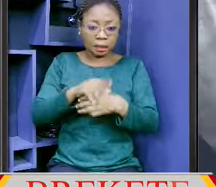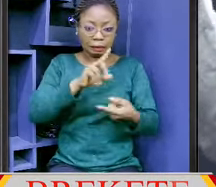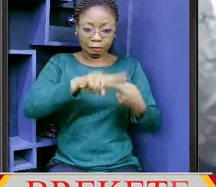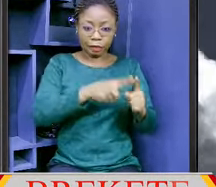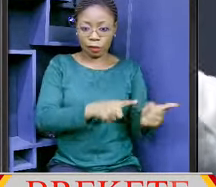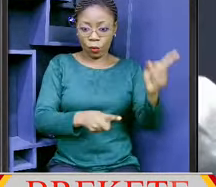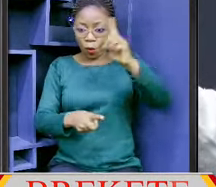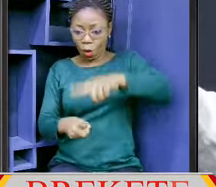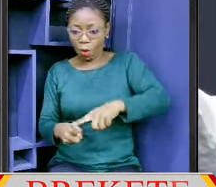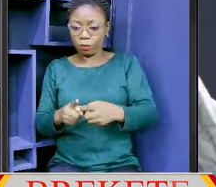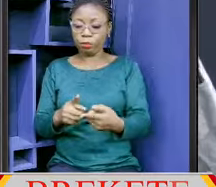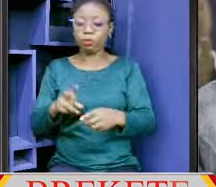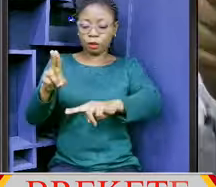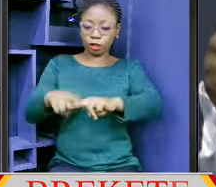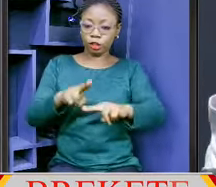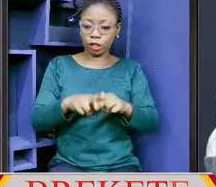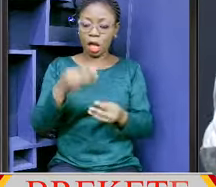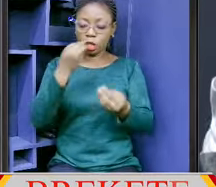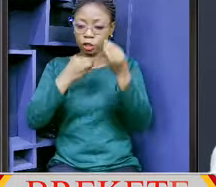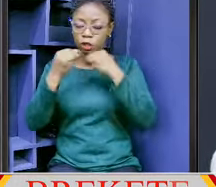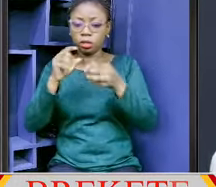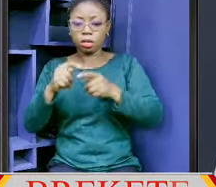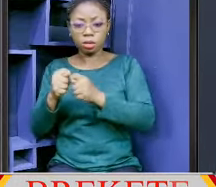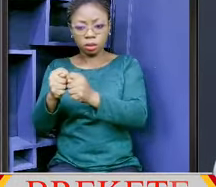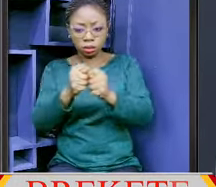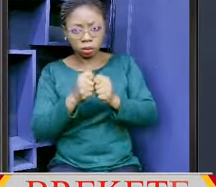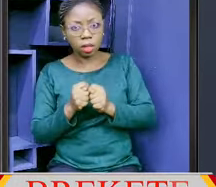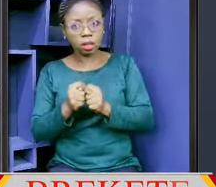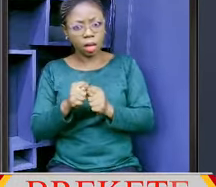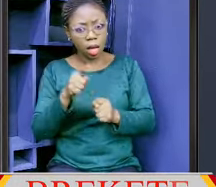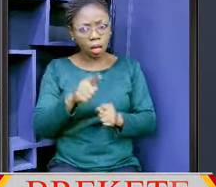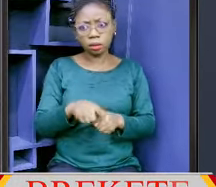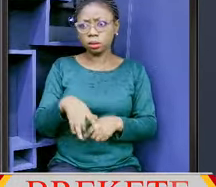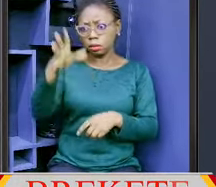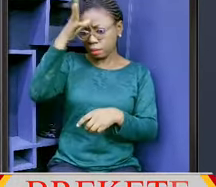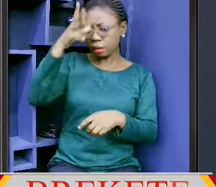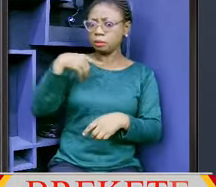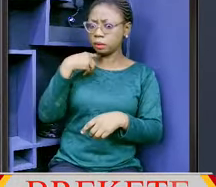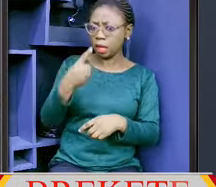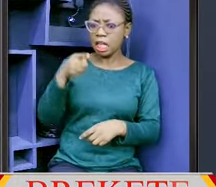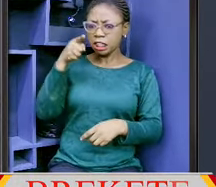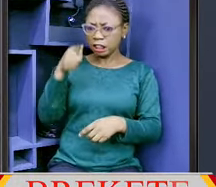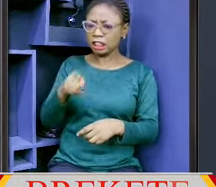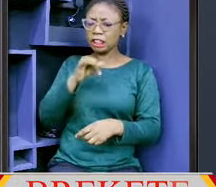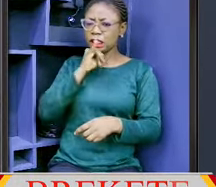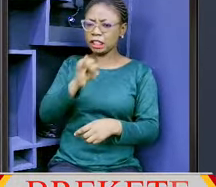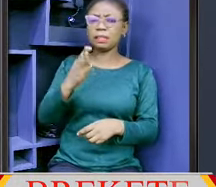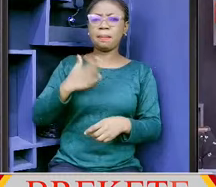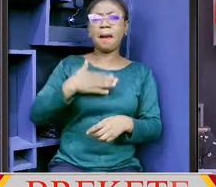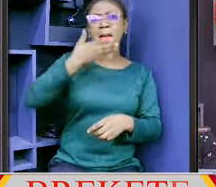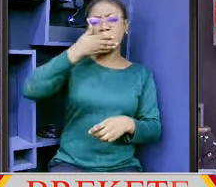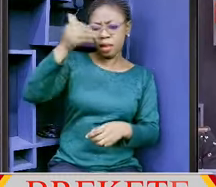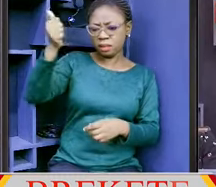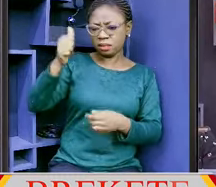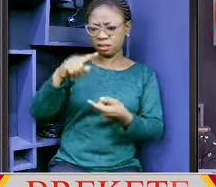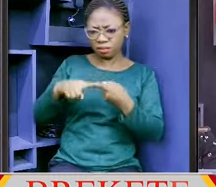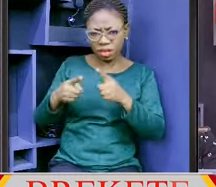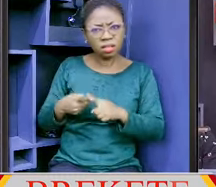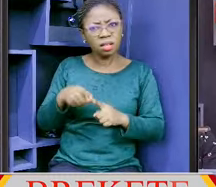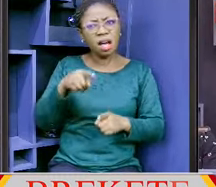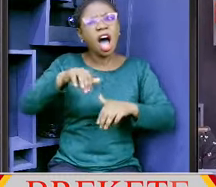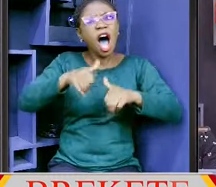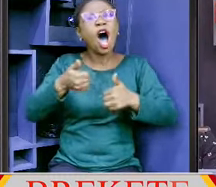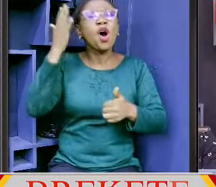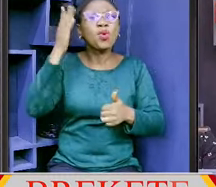tell you, say, this is my best friend. You wait, no waiting to happen. How would you feel? Terrible. You go feel terrible. That is